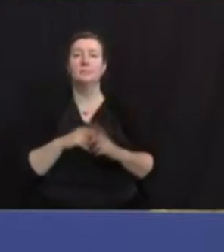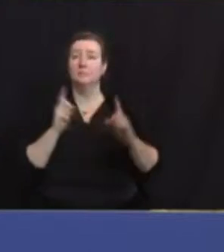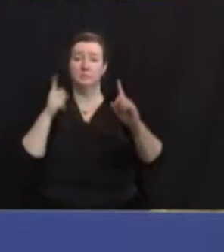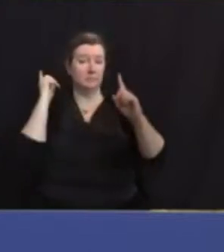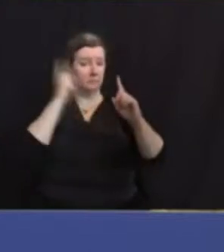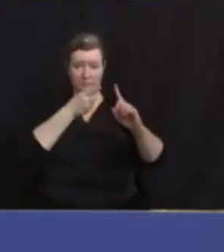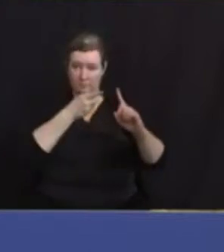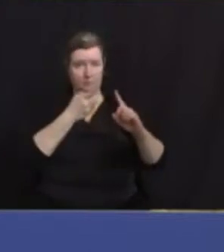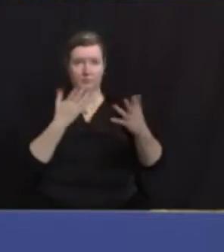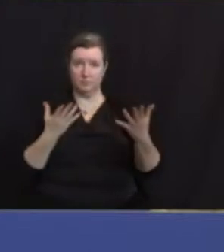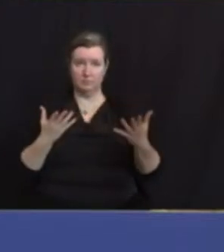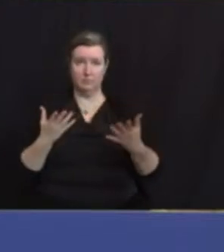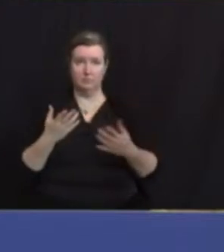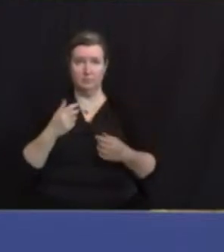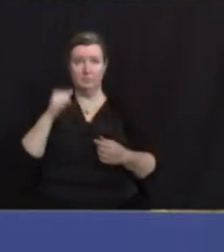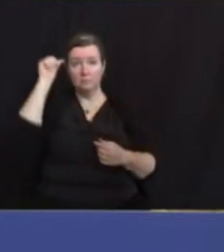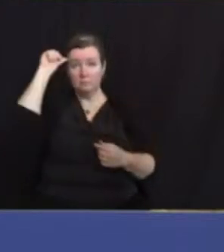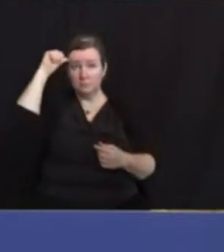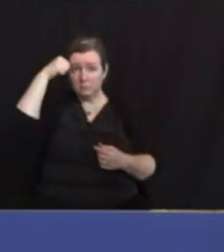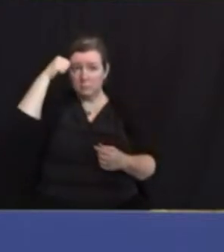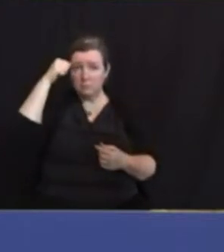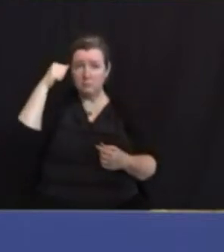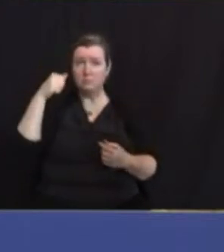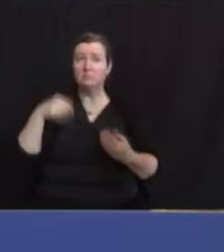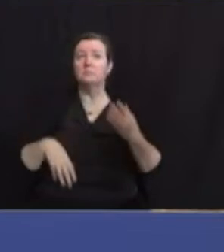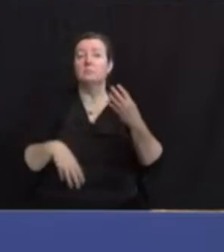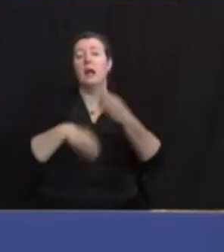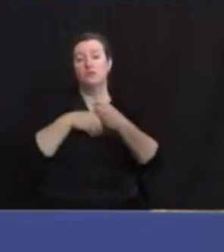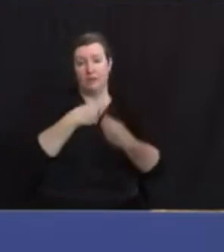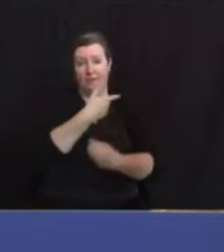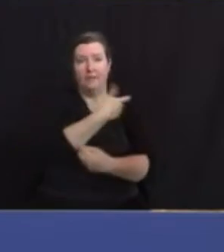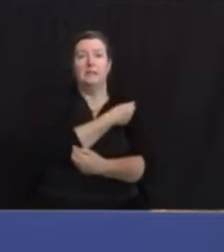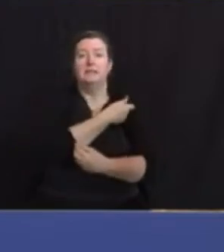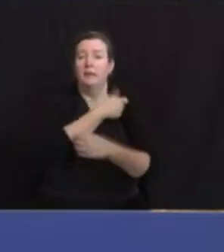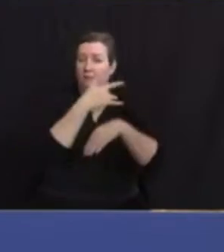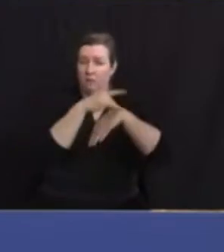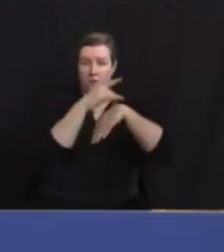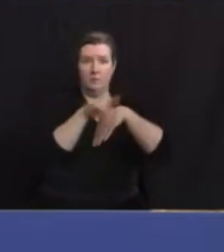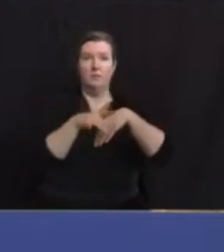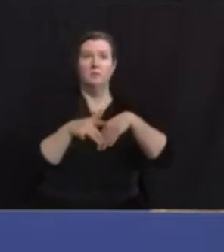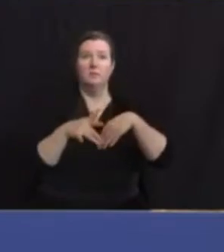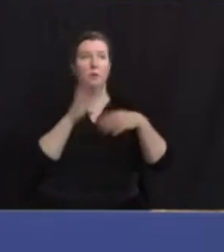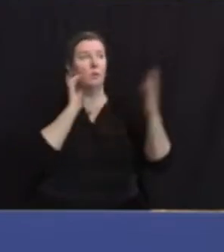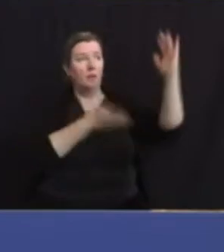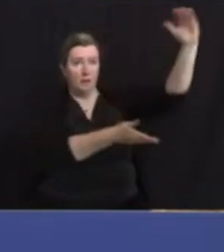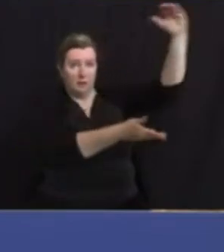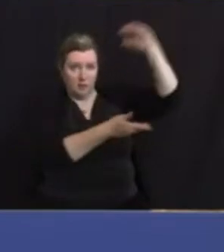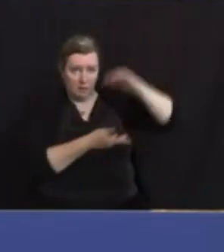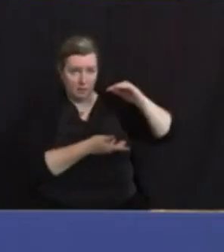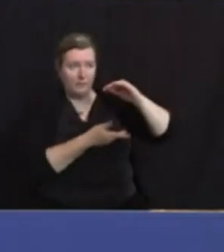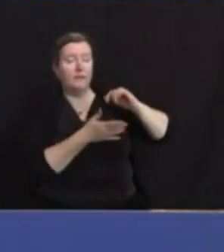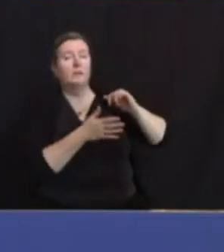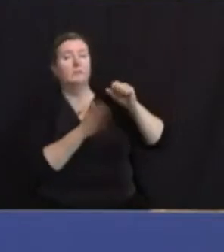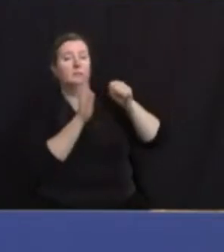is that's another channel in addition to the doses that we're getting as a state,